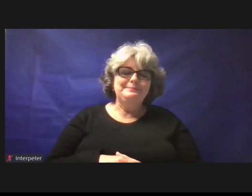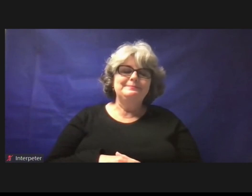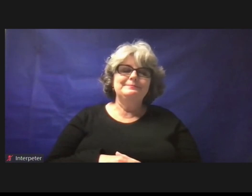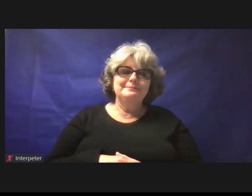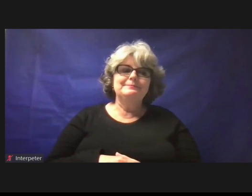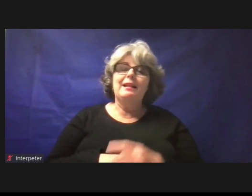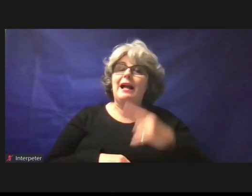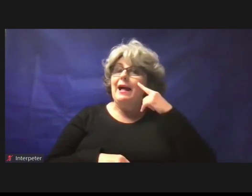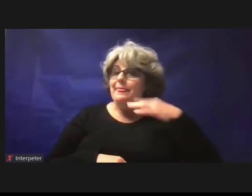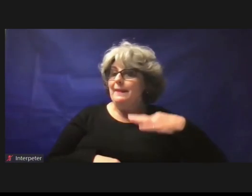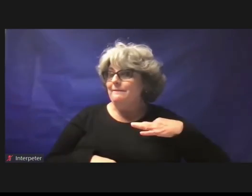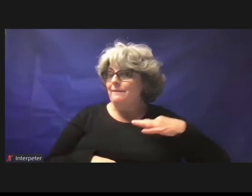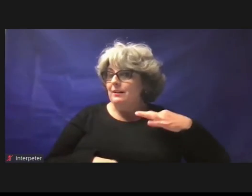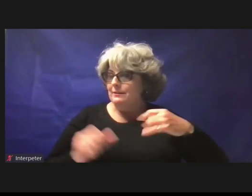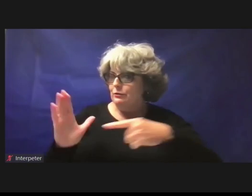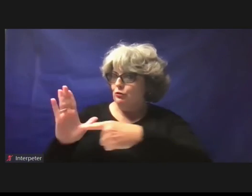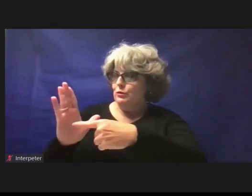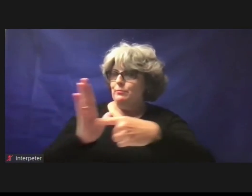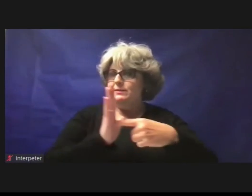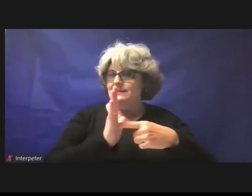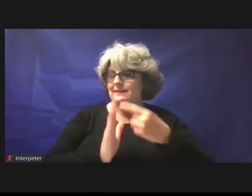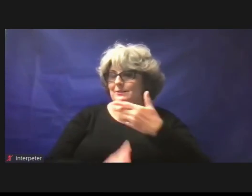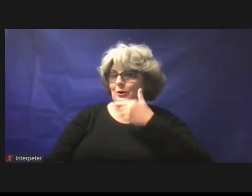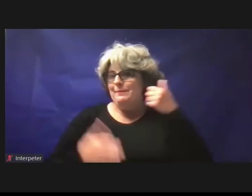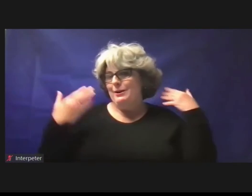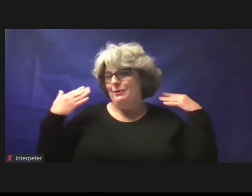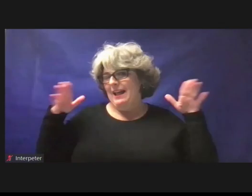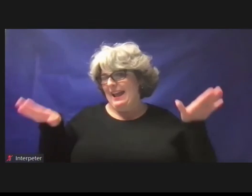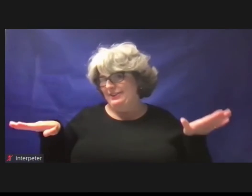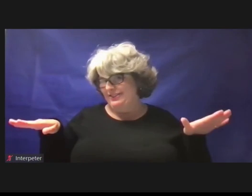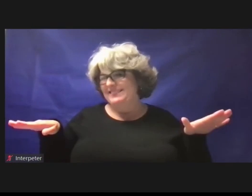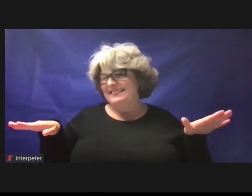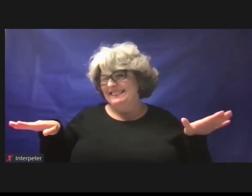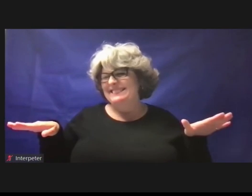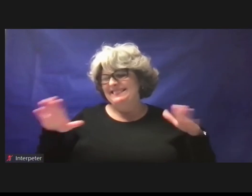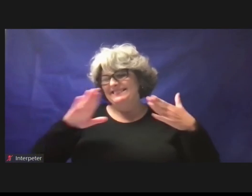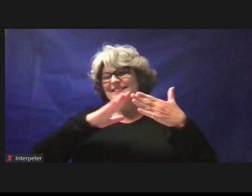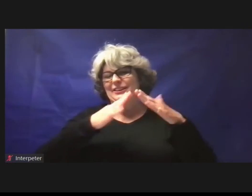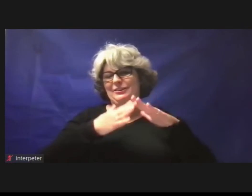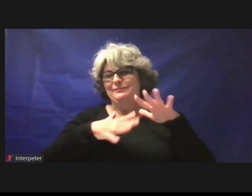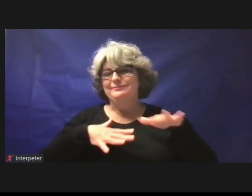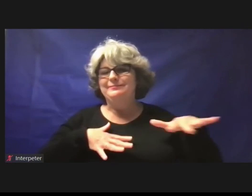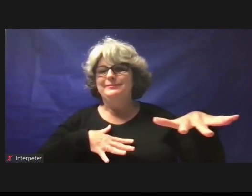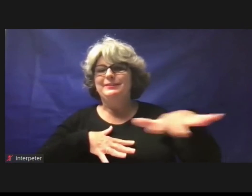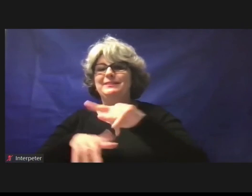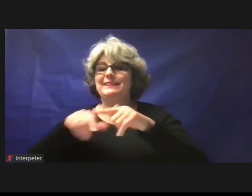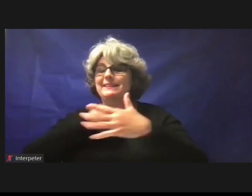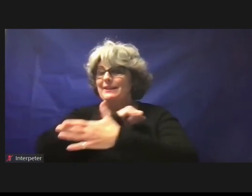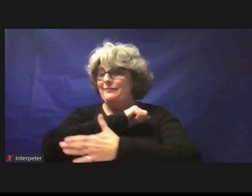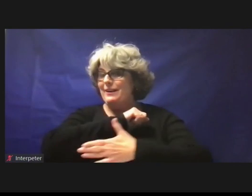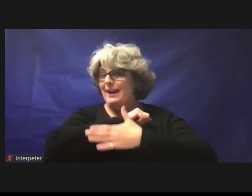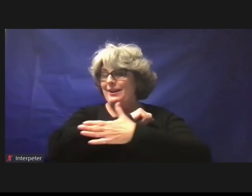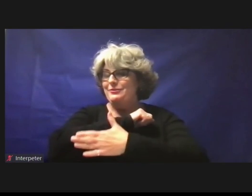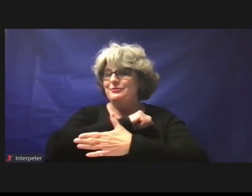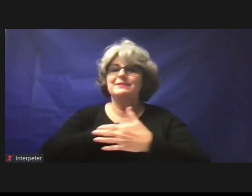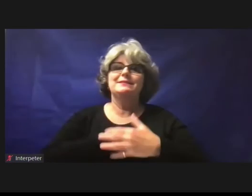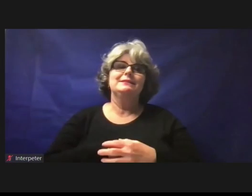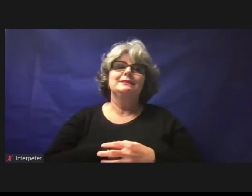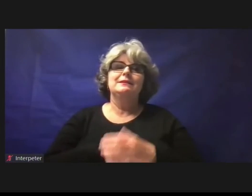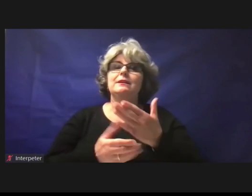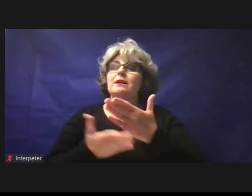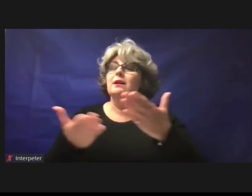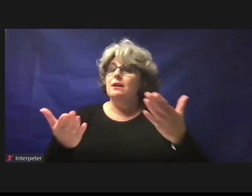think volunteers represent our better angels in our communities and overseas, and